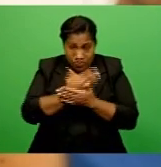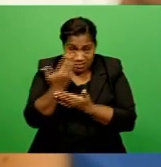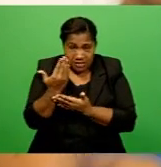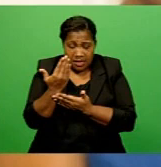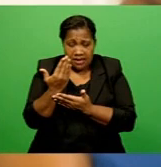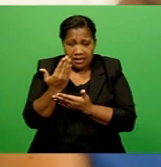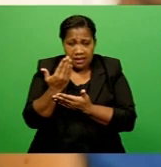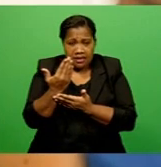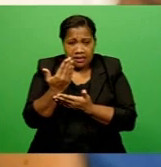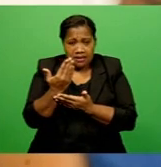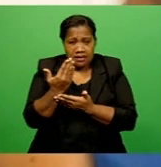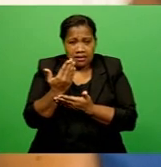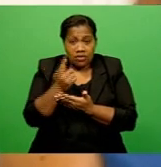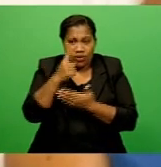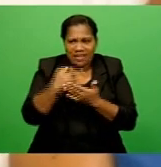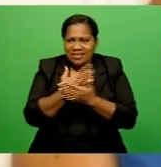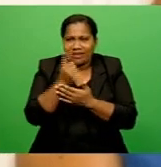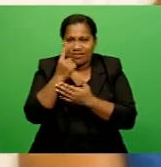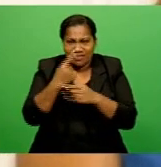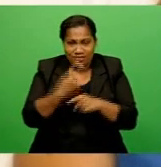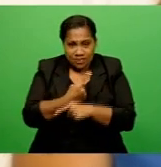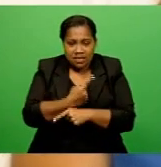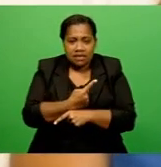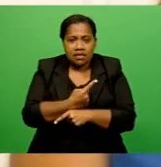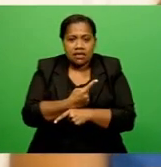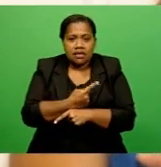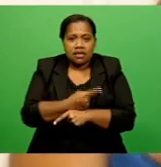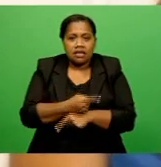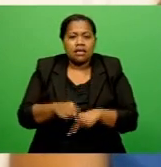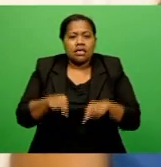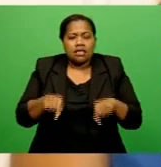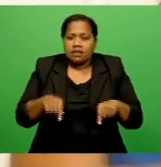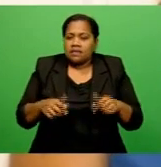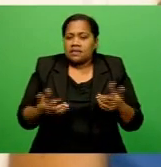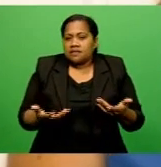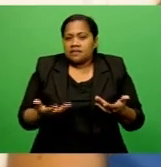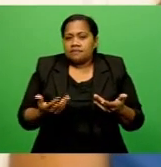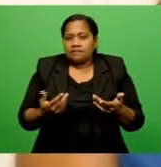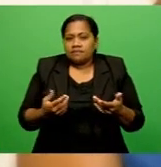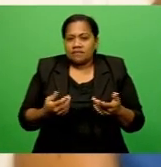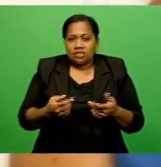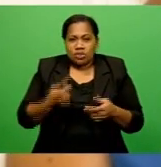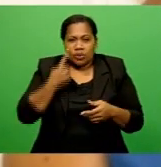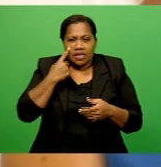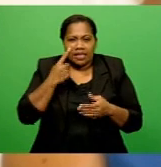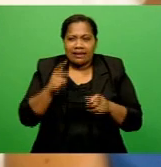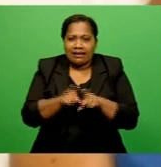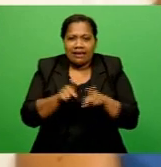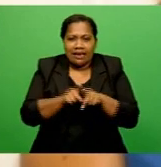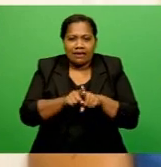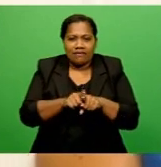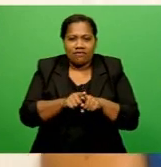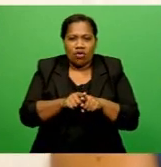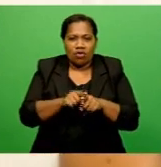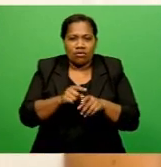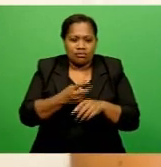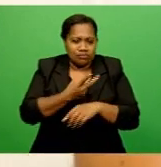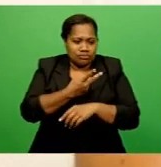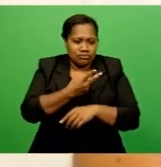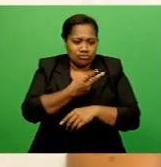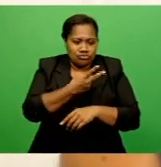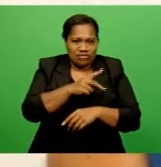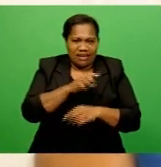day in a week, and this is, we're looking at 24/7. So at the moment, the Suva clinic is on